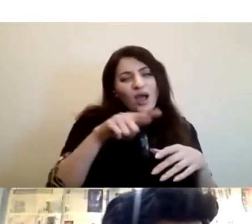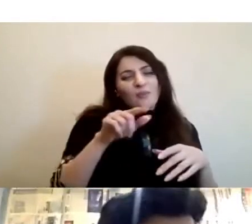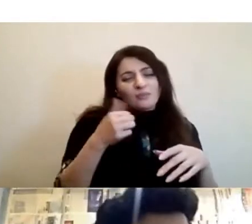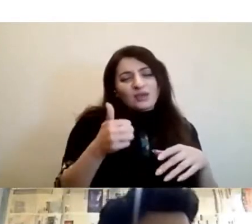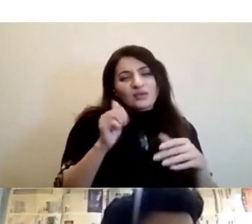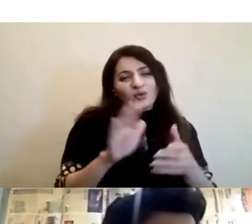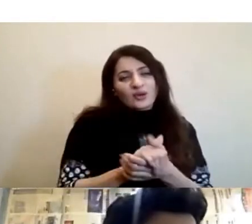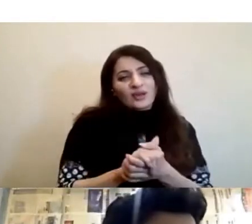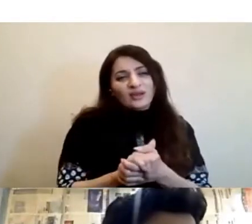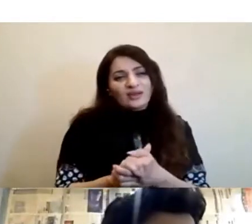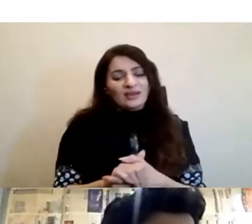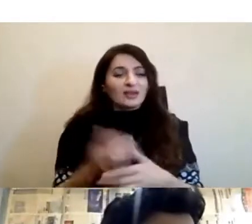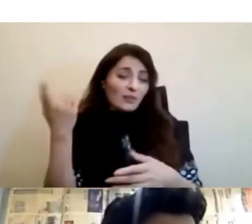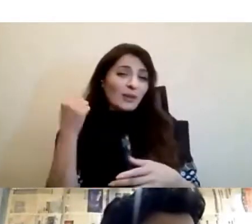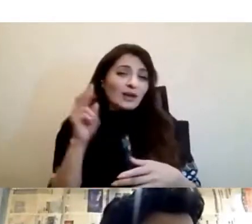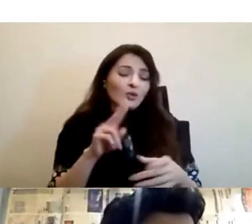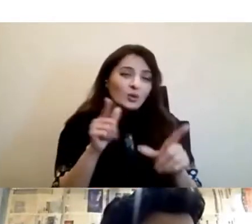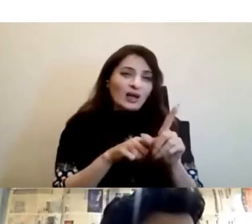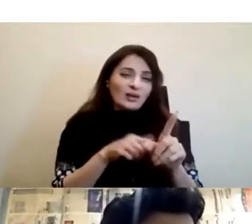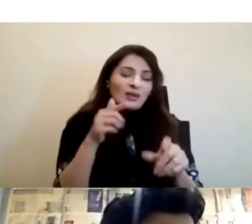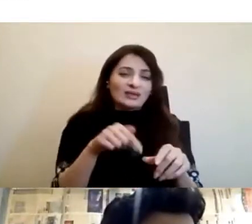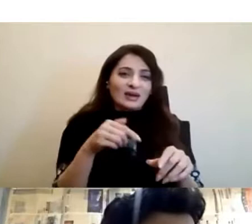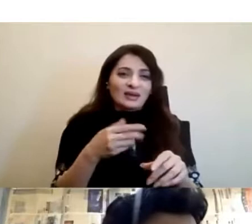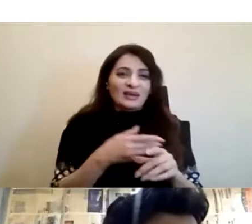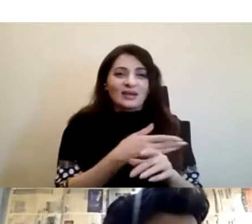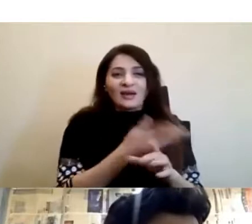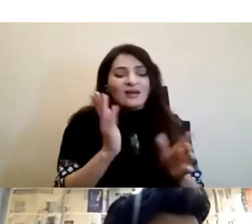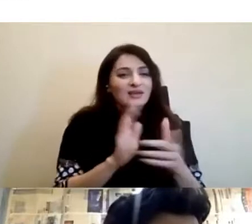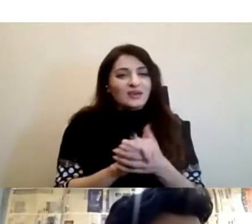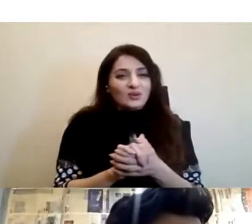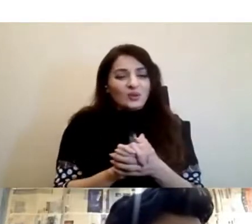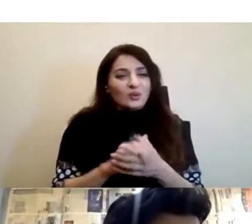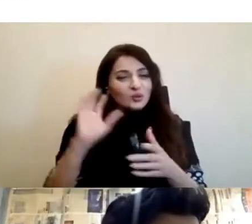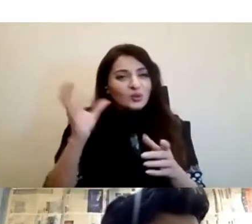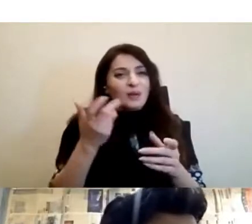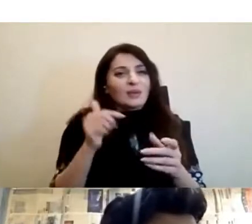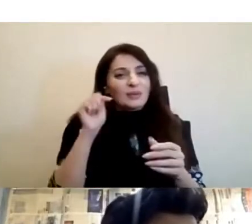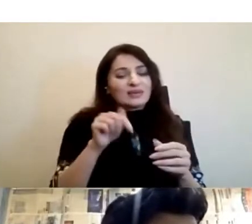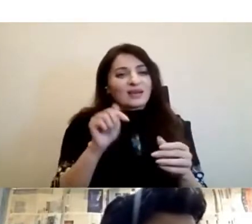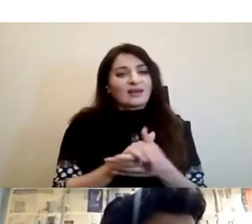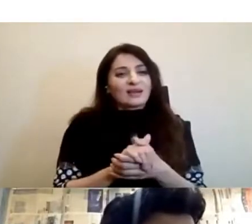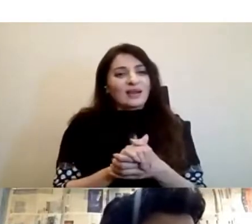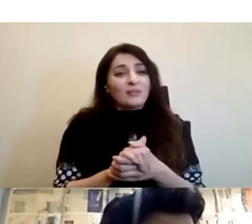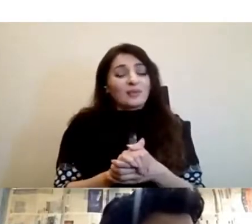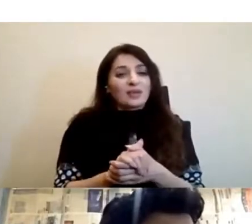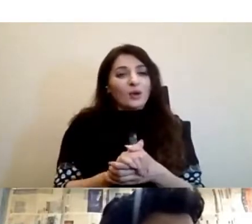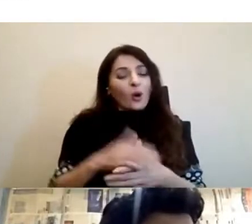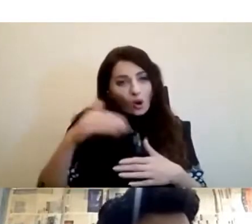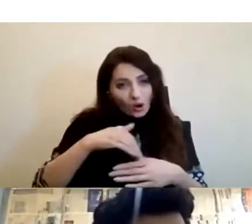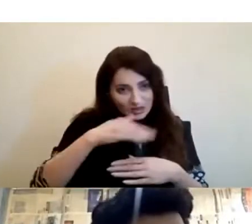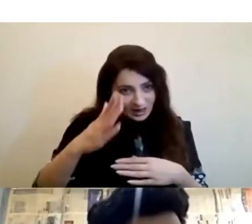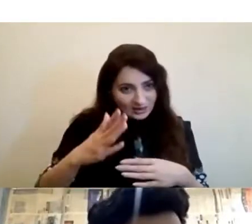been in the last 2 years is that it will lower the threshold for a more inclusive